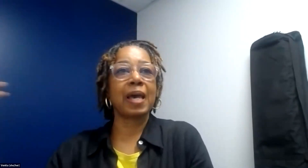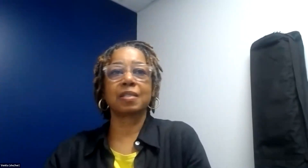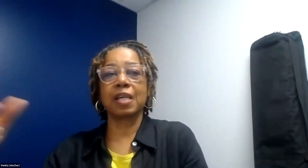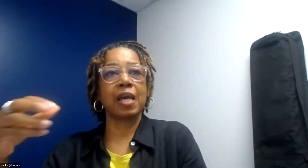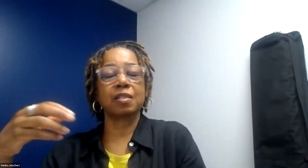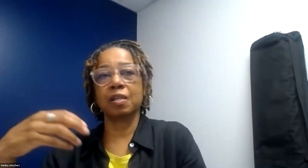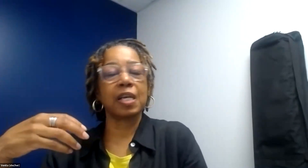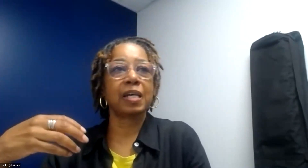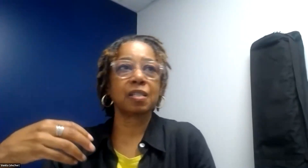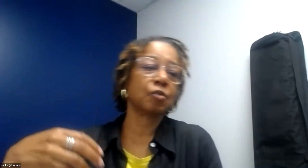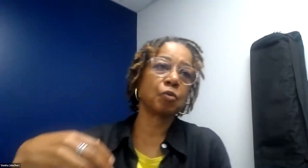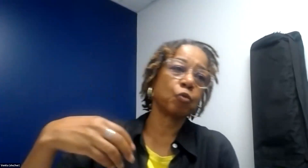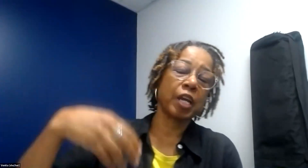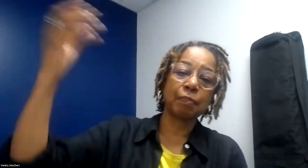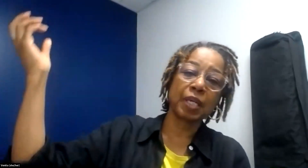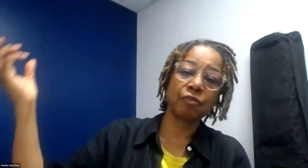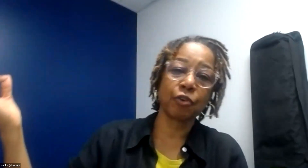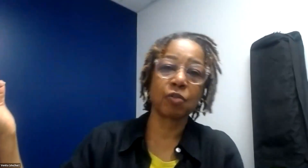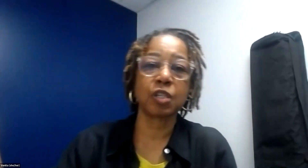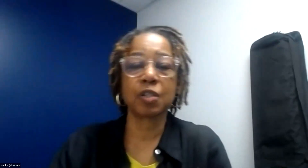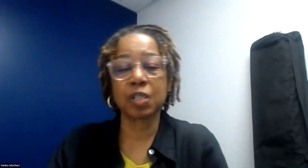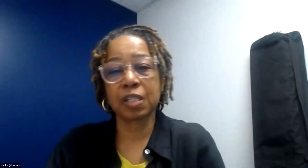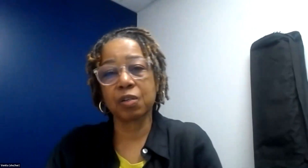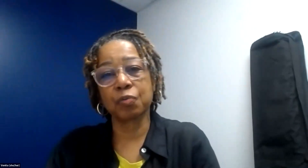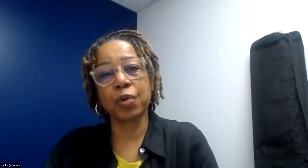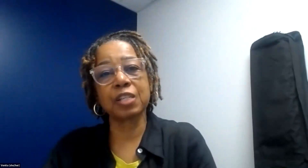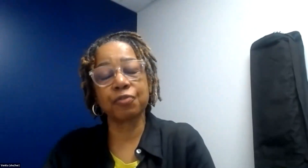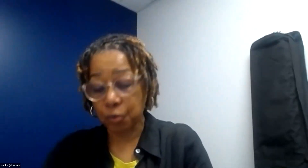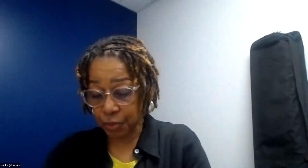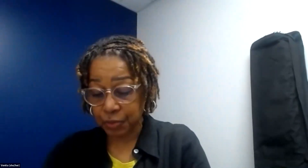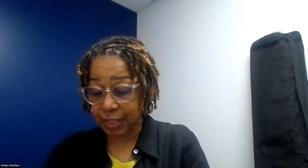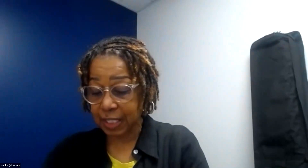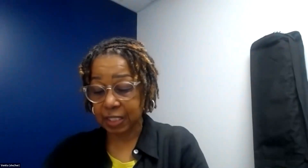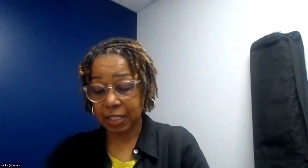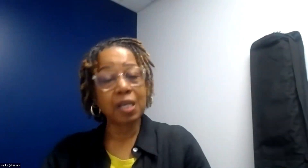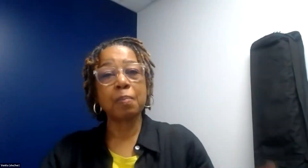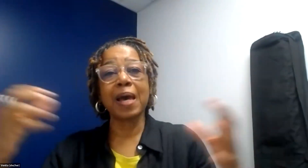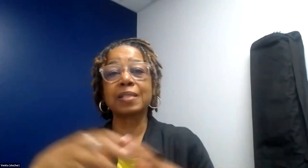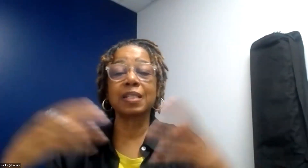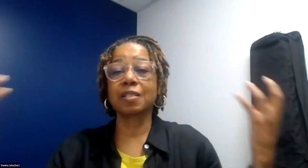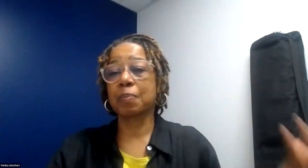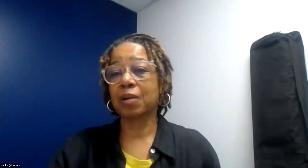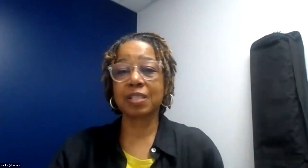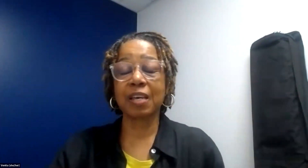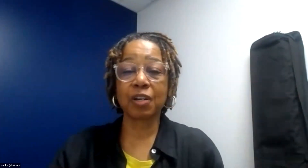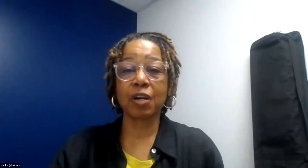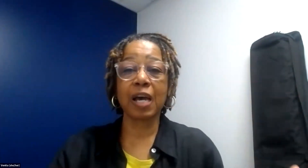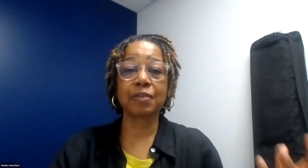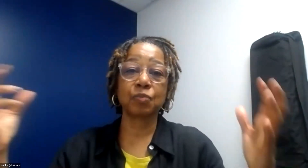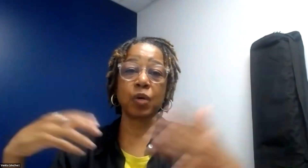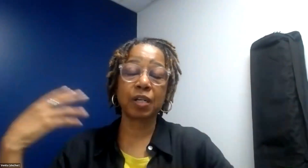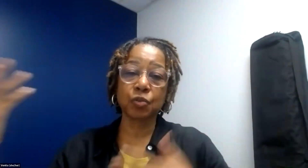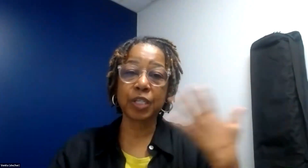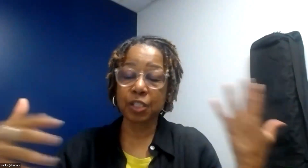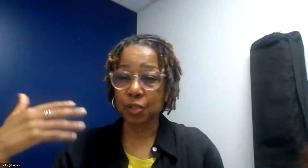using masks as a red meat to enrage voters and things. Masking is about saving our